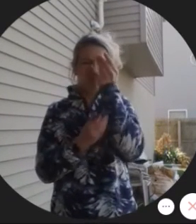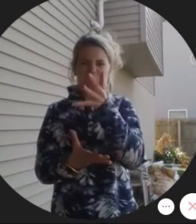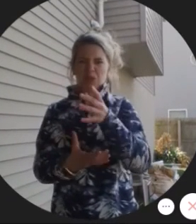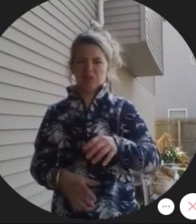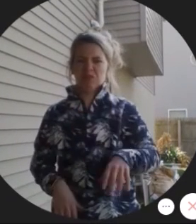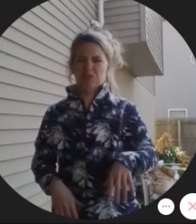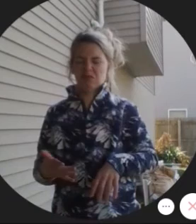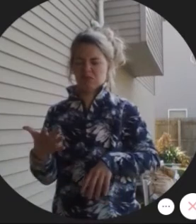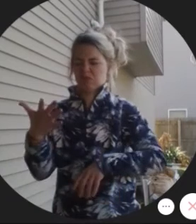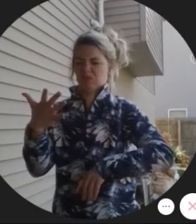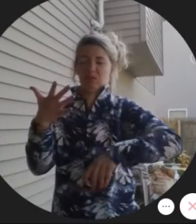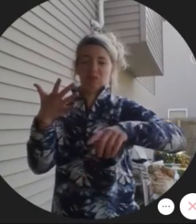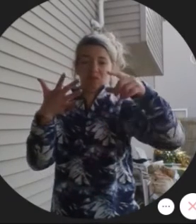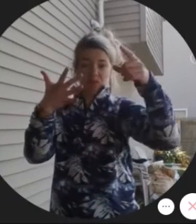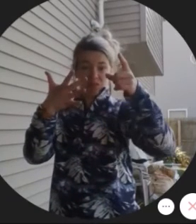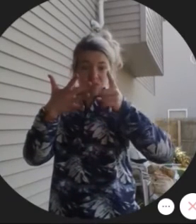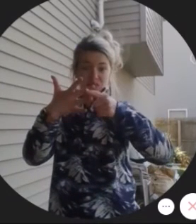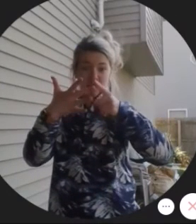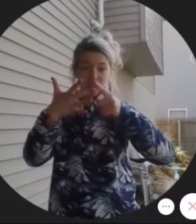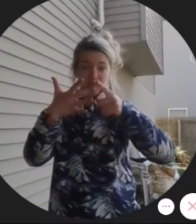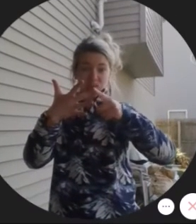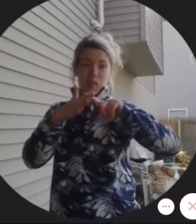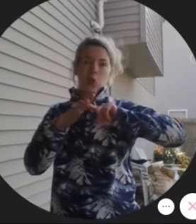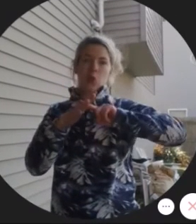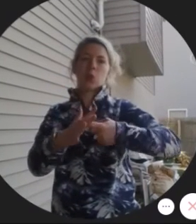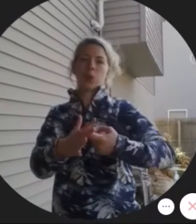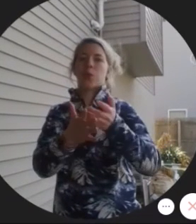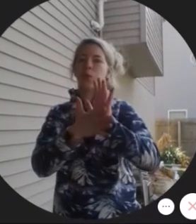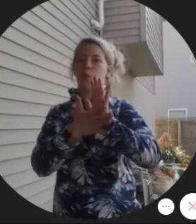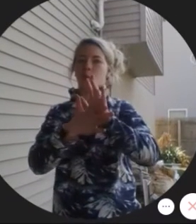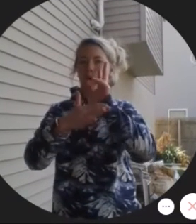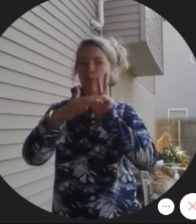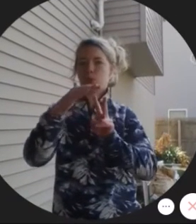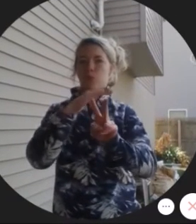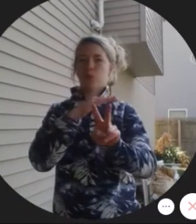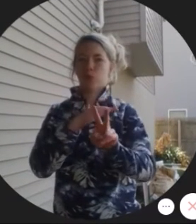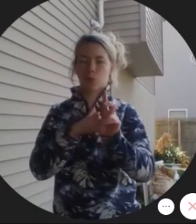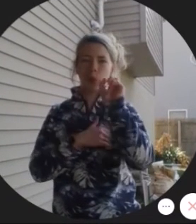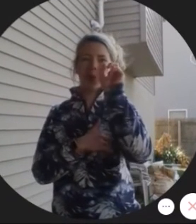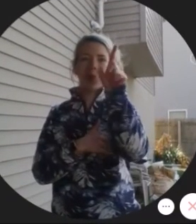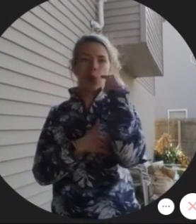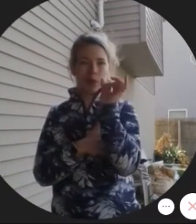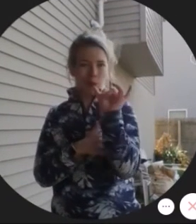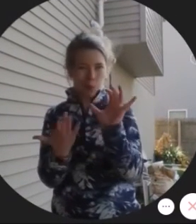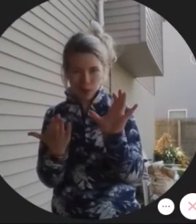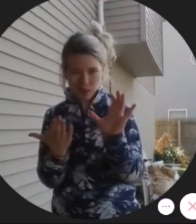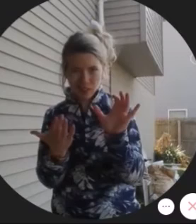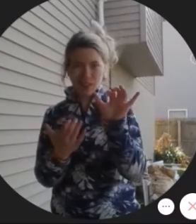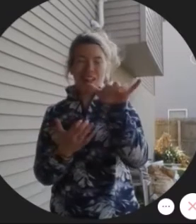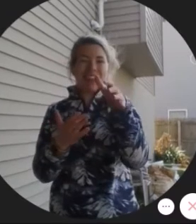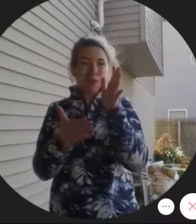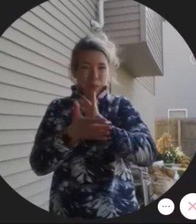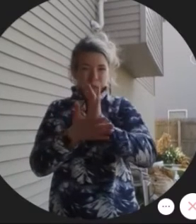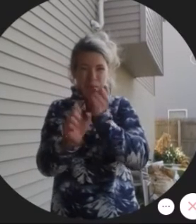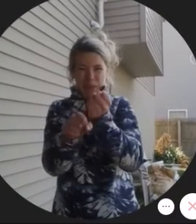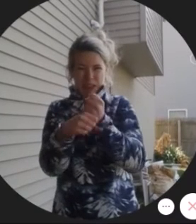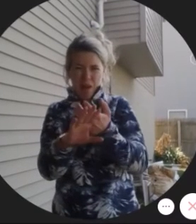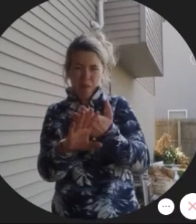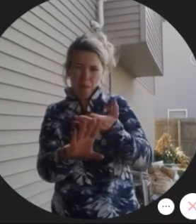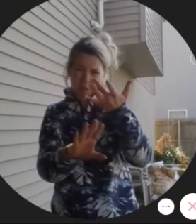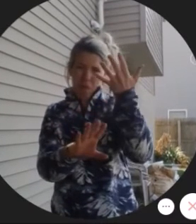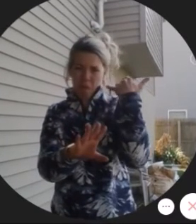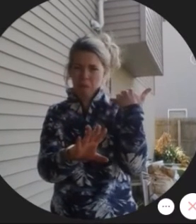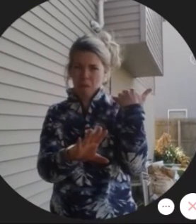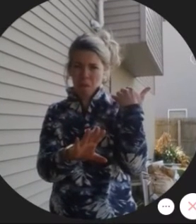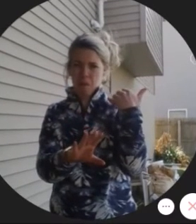it, and a ton of information on there. We have the original movie trailer, so you could see what it looked